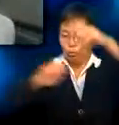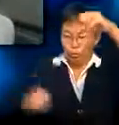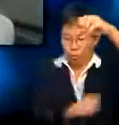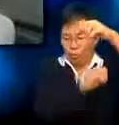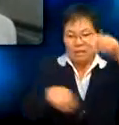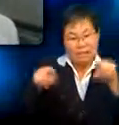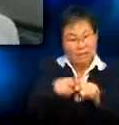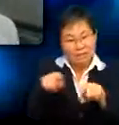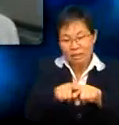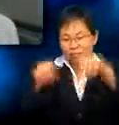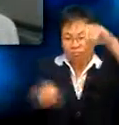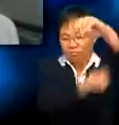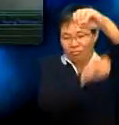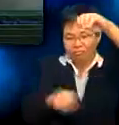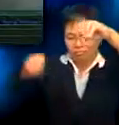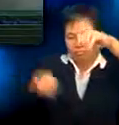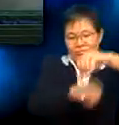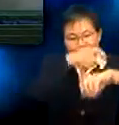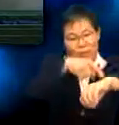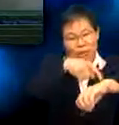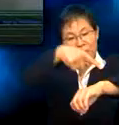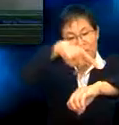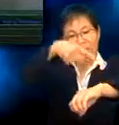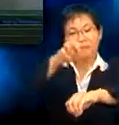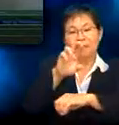have the same oscillation period.